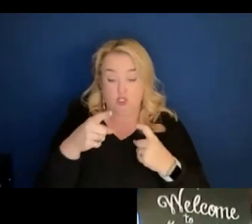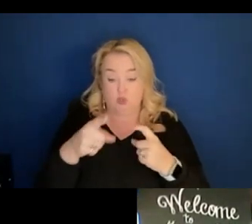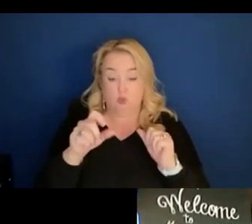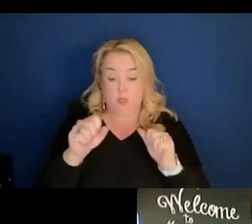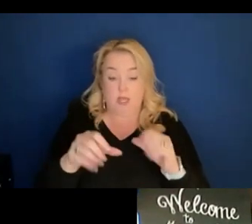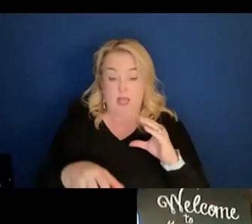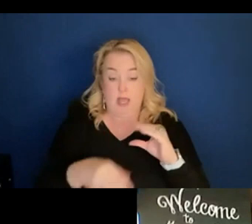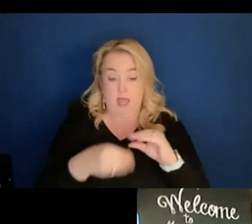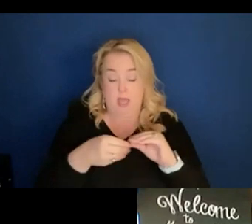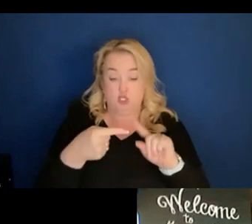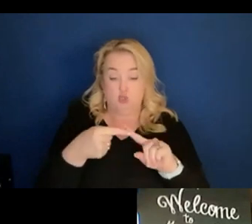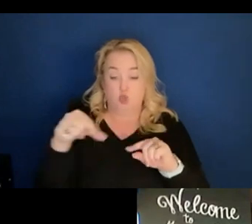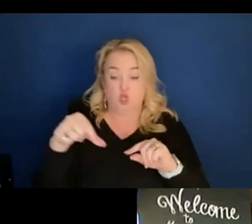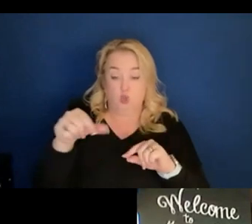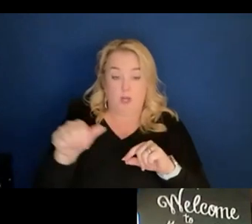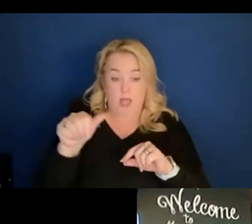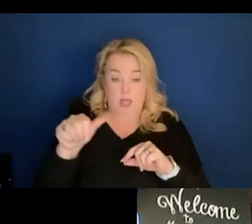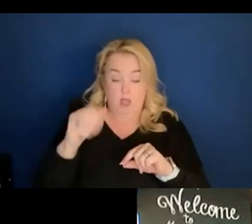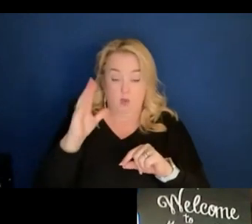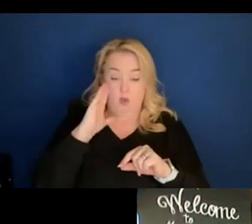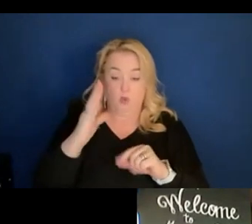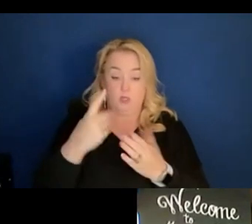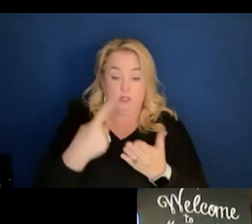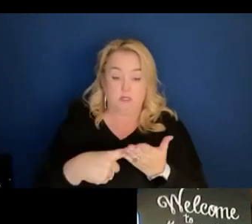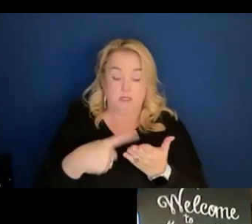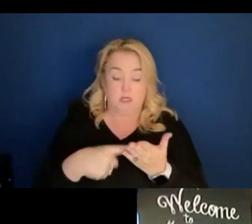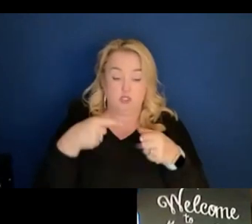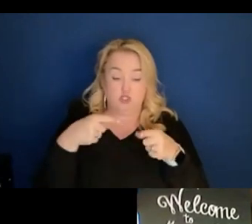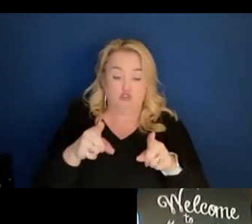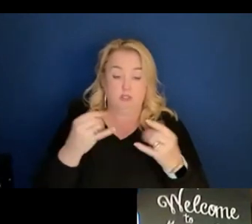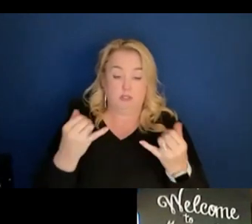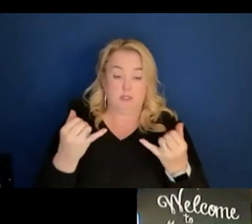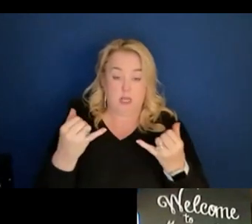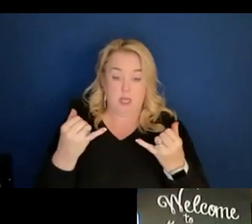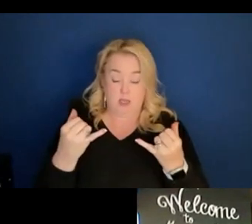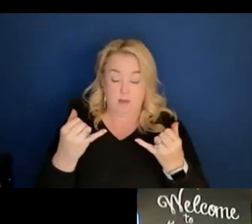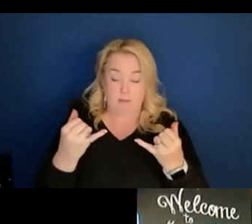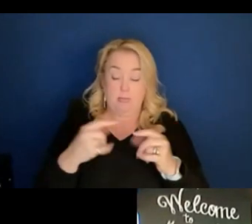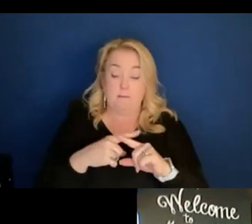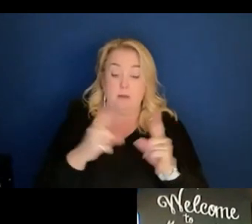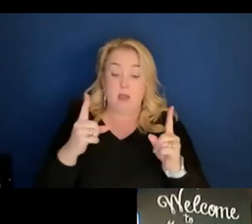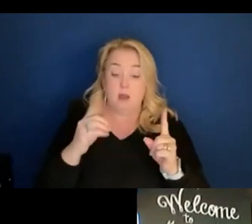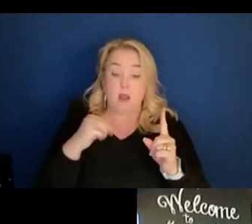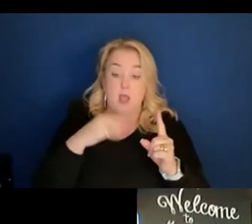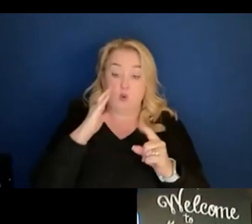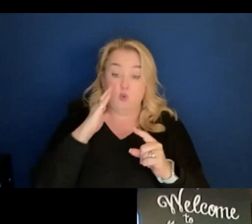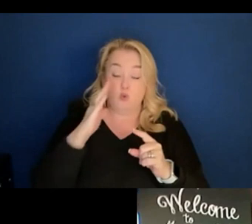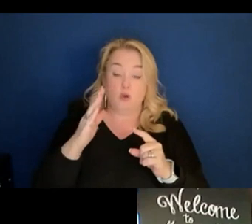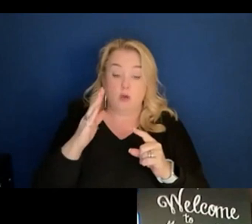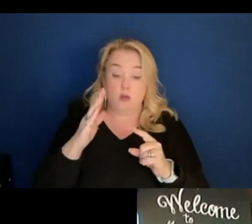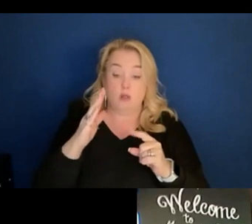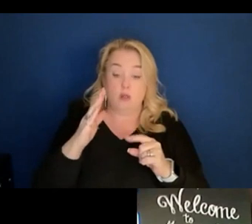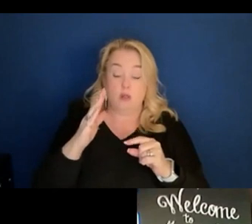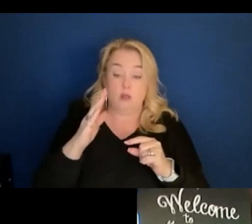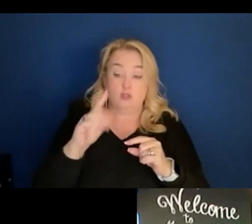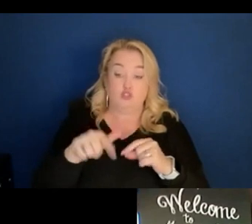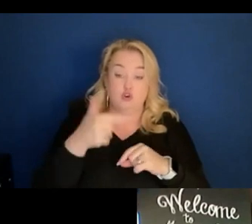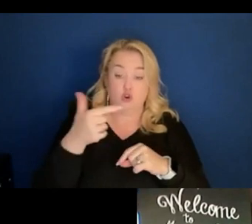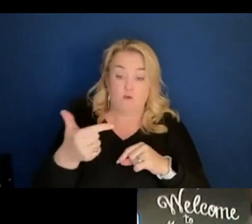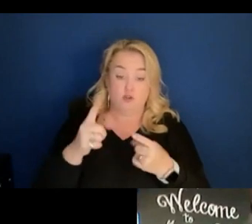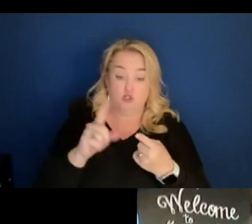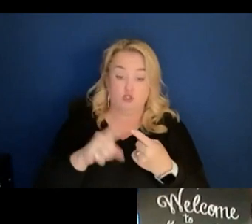them into the Q&A and we will address them during our discussion period. But with that, I will turn it over to our very first